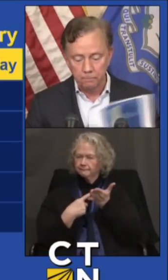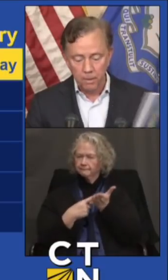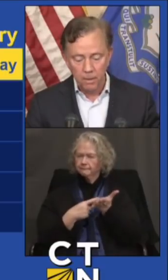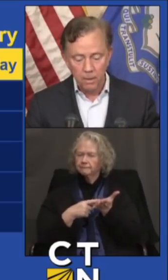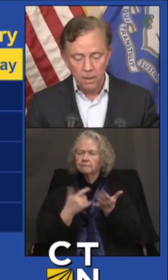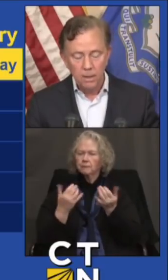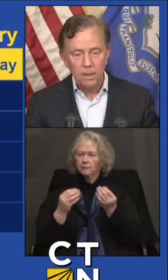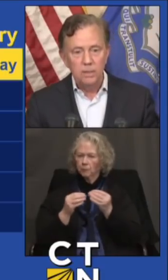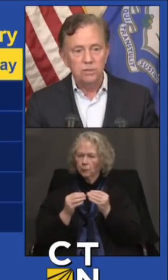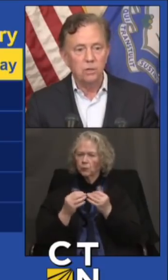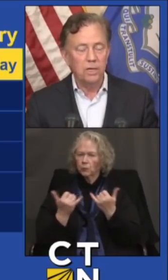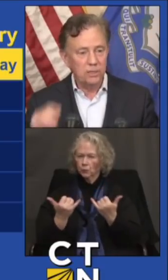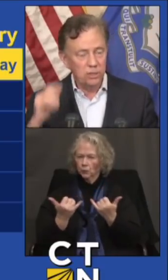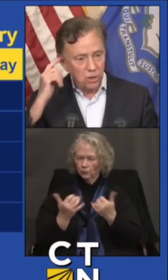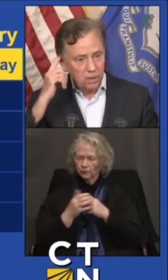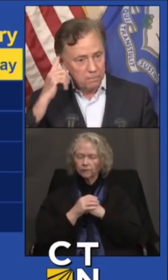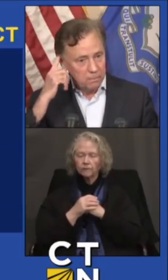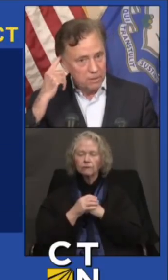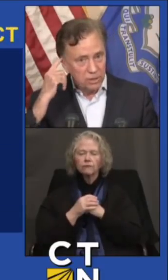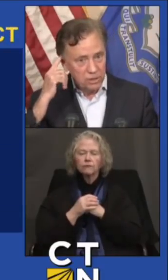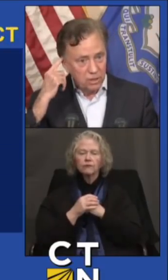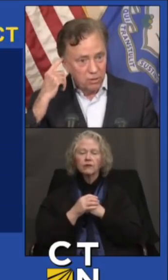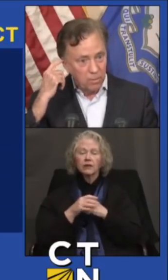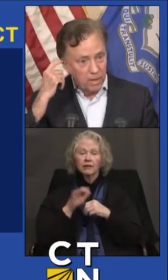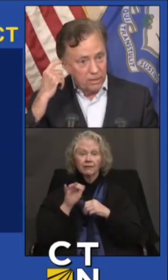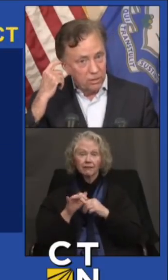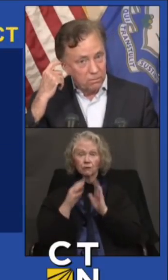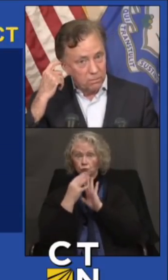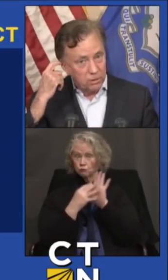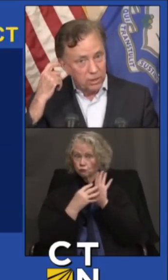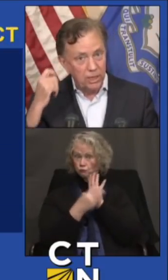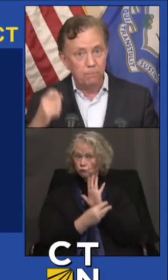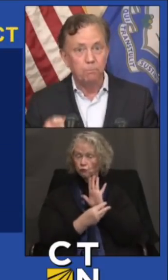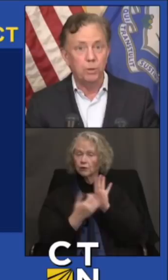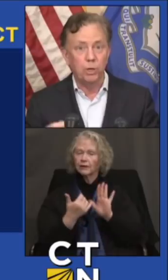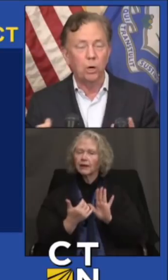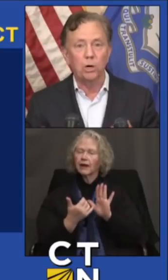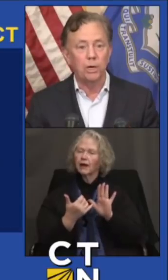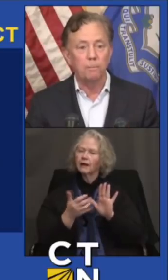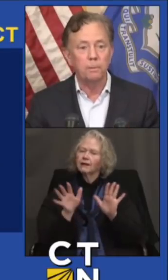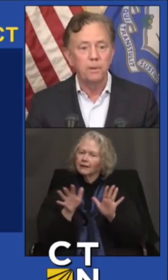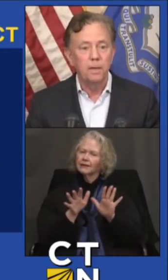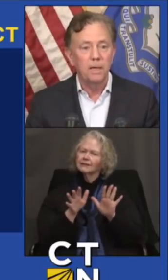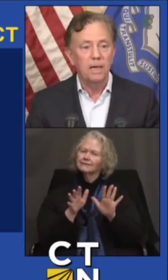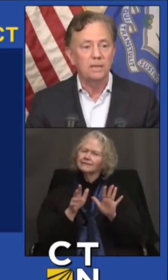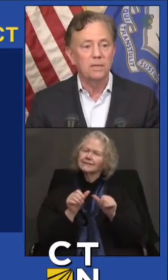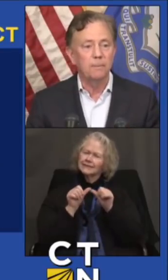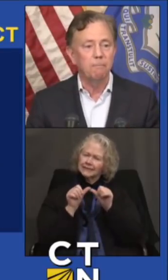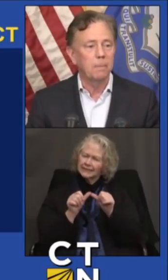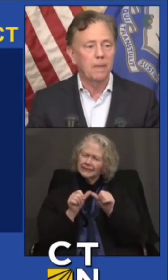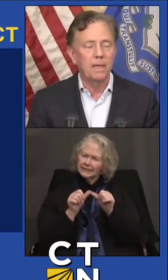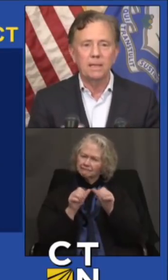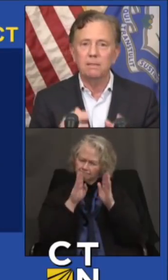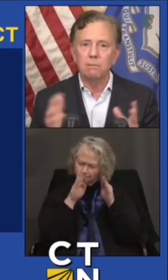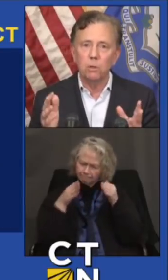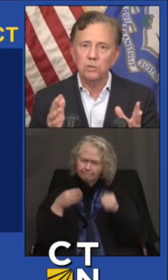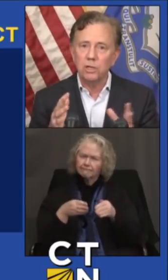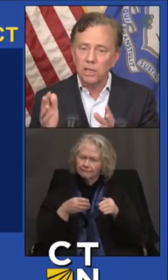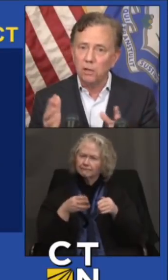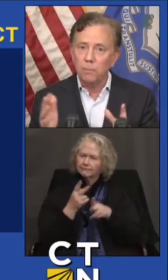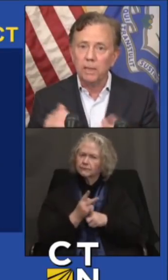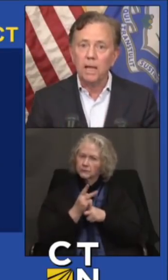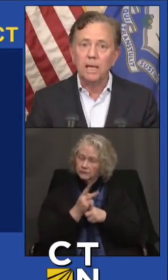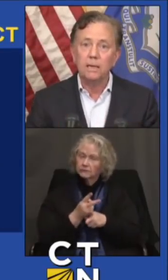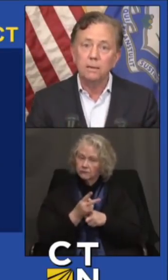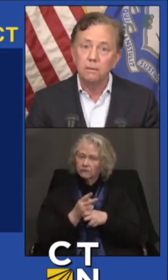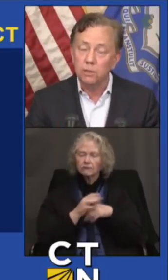today. So the next chart is just a reminder to keep your guard up. And it looks a